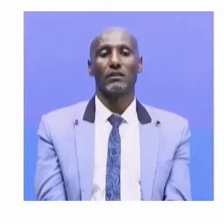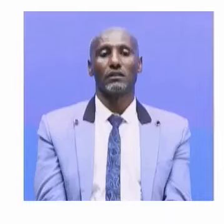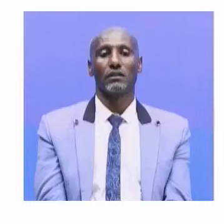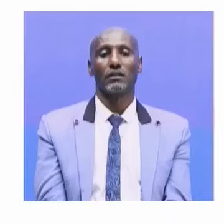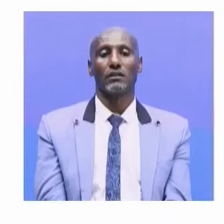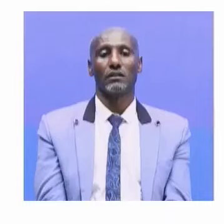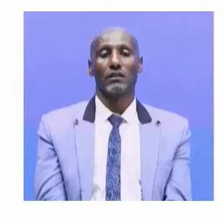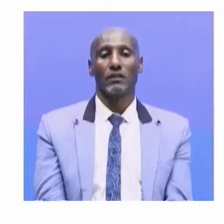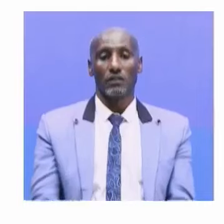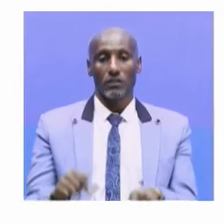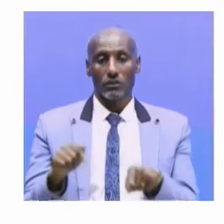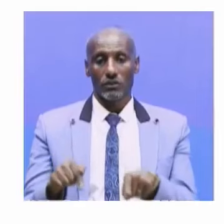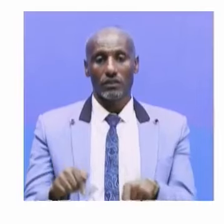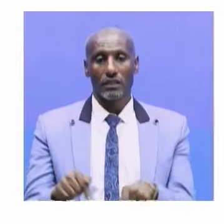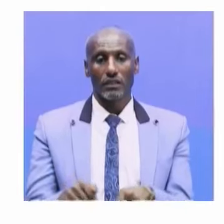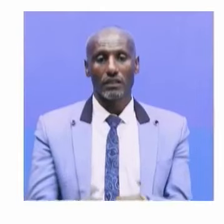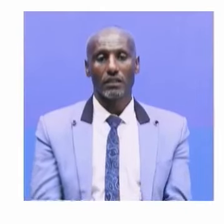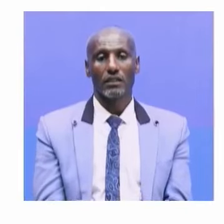today.